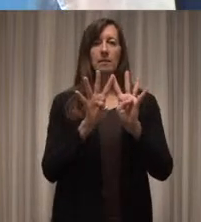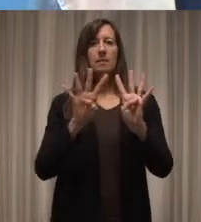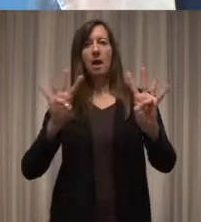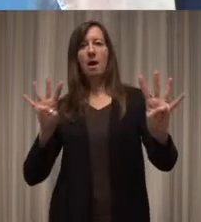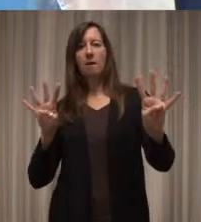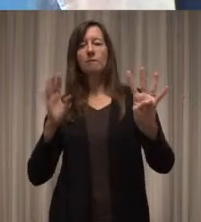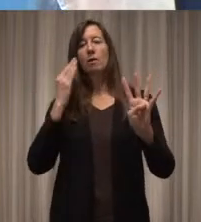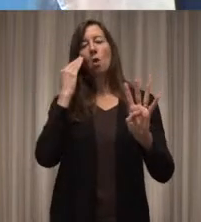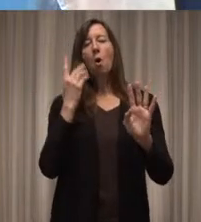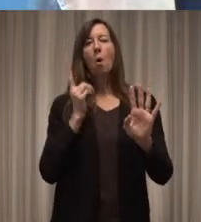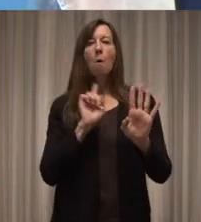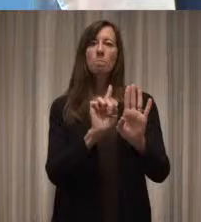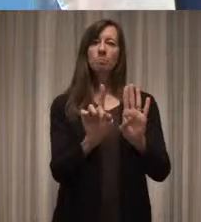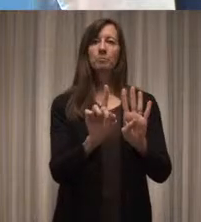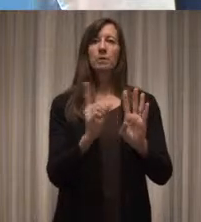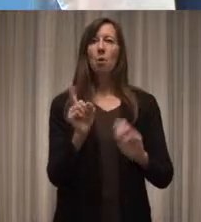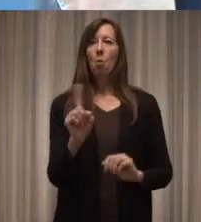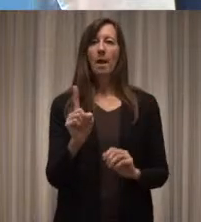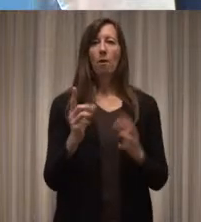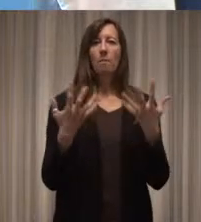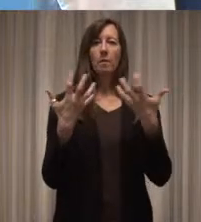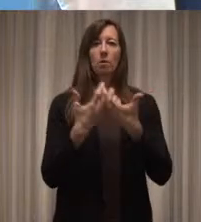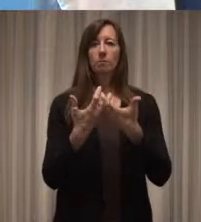able to hold that place.